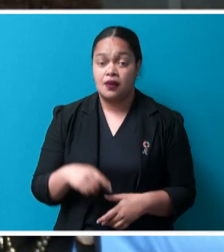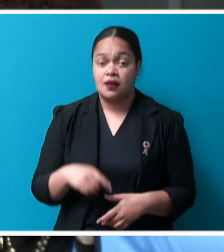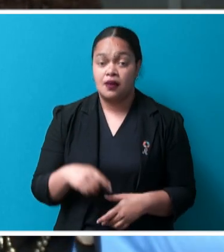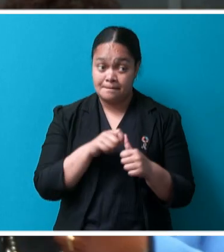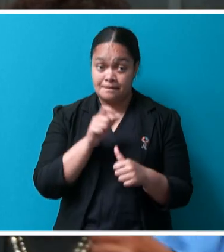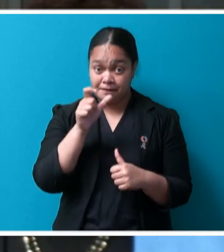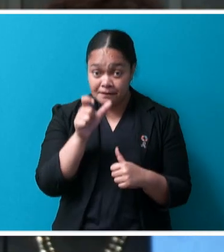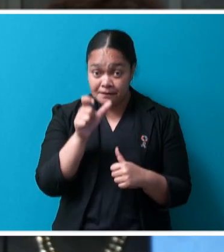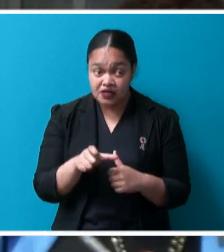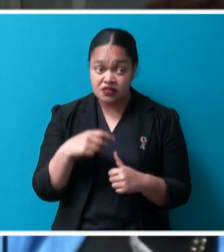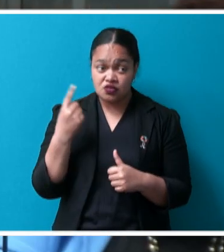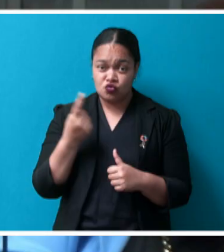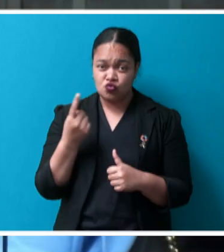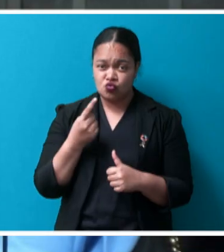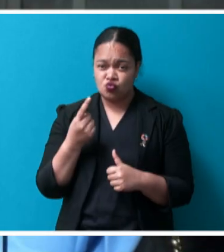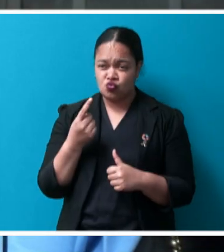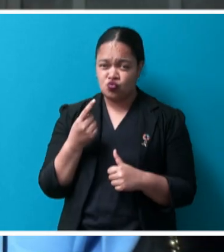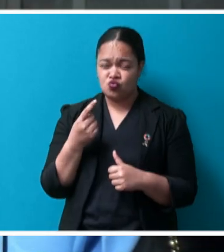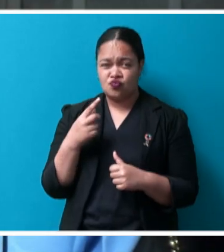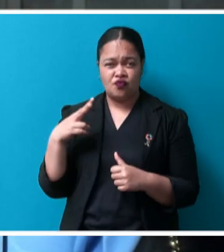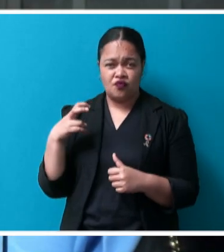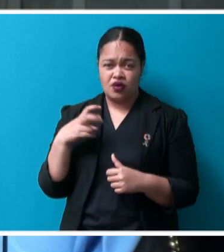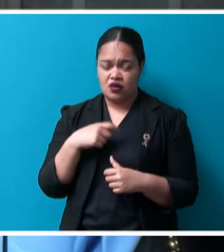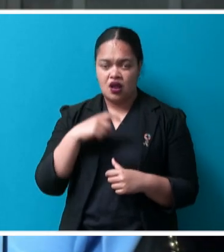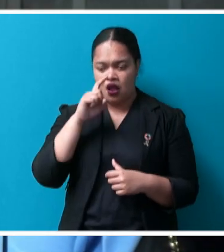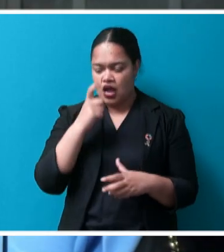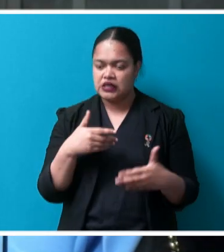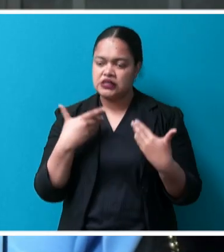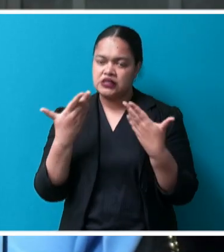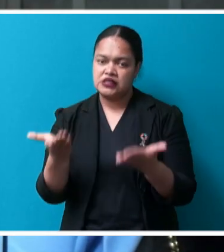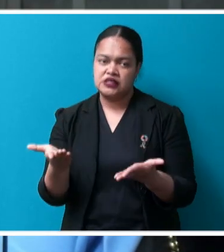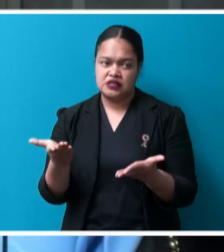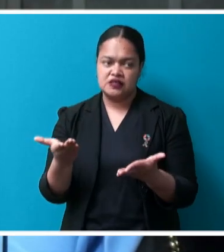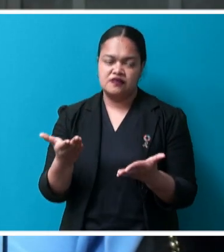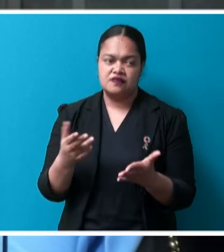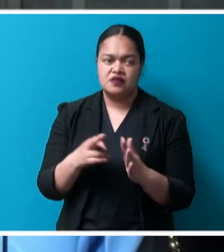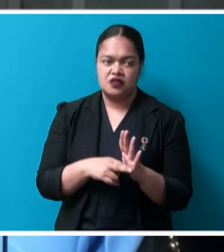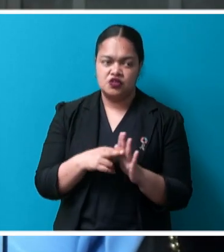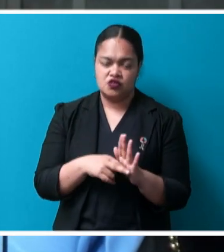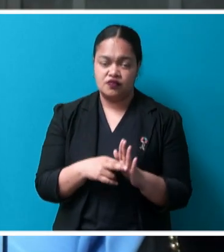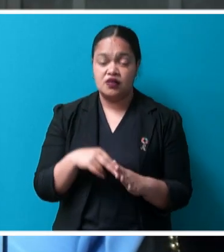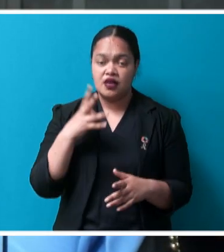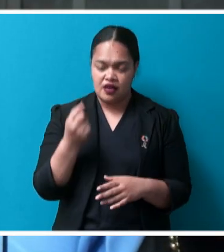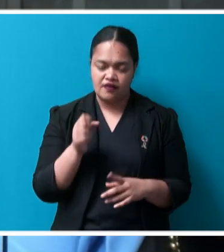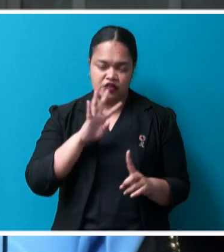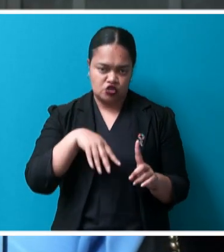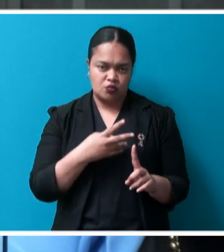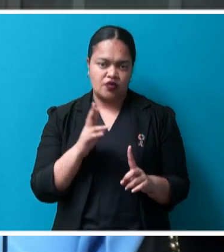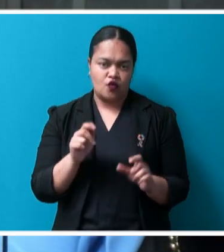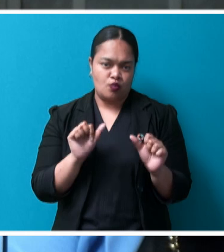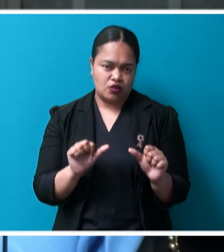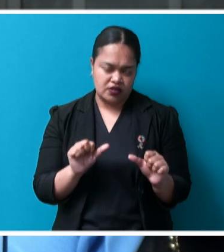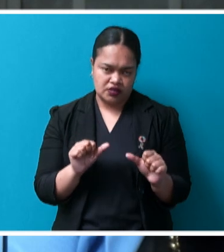is virally suppressed cannot pass HIV. Treatment is therefore also prevention. So